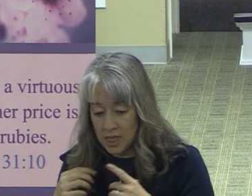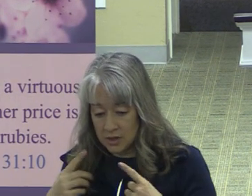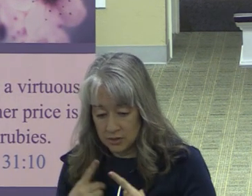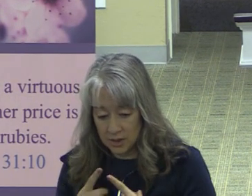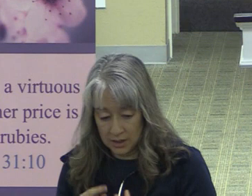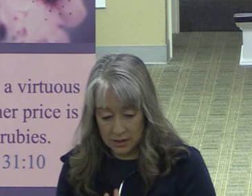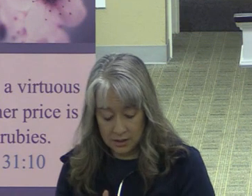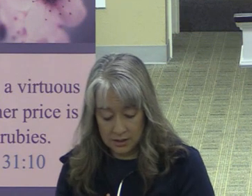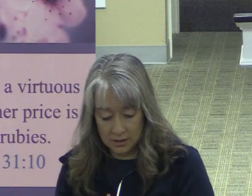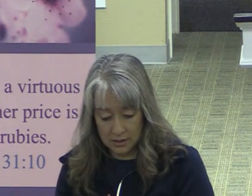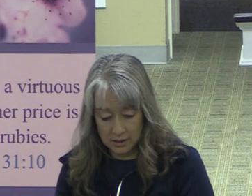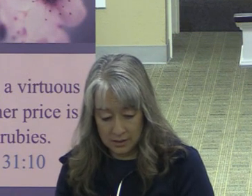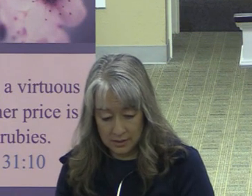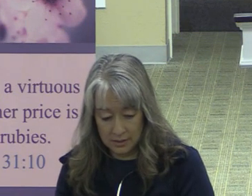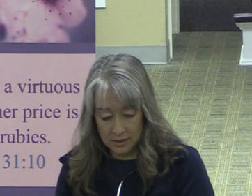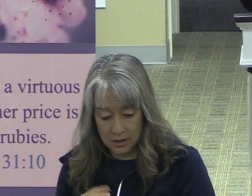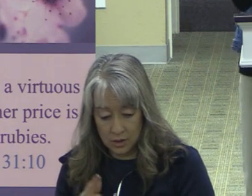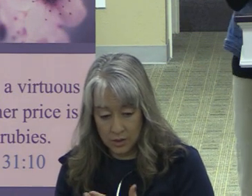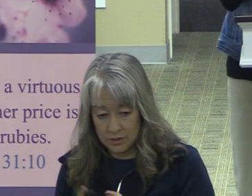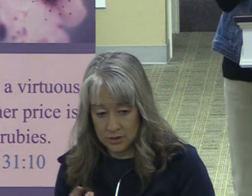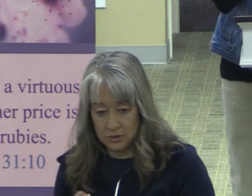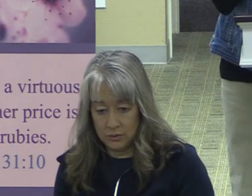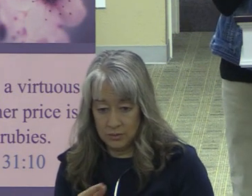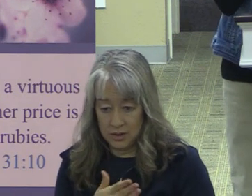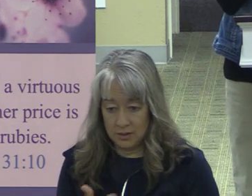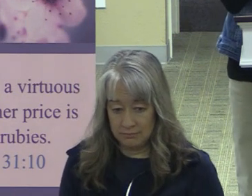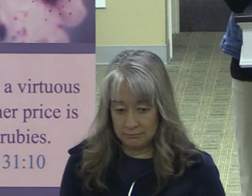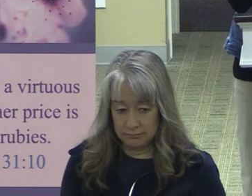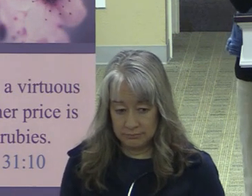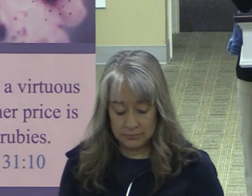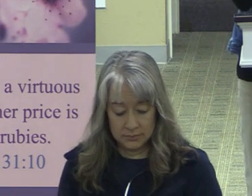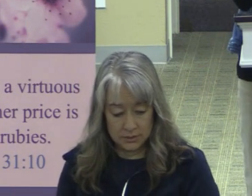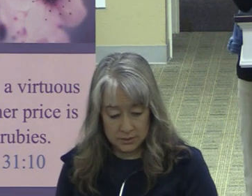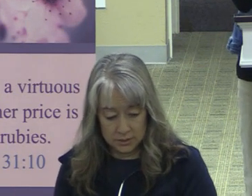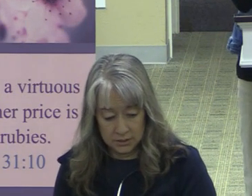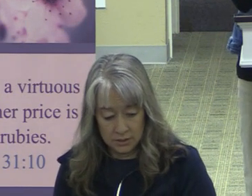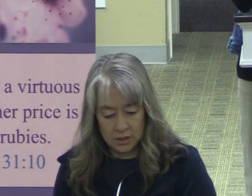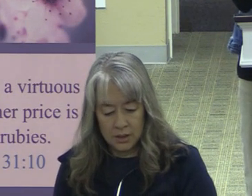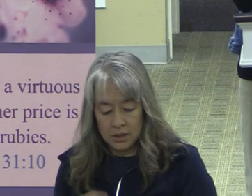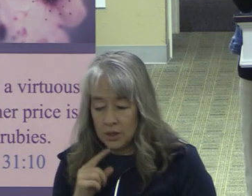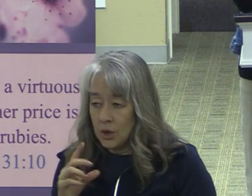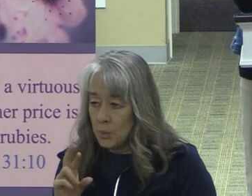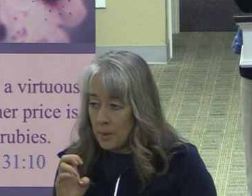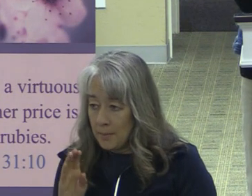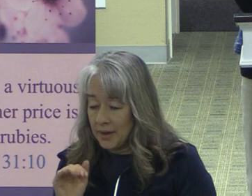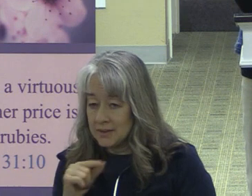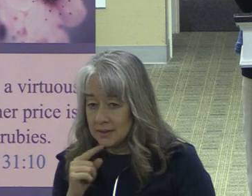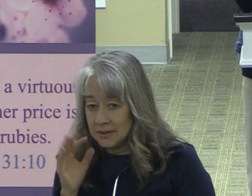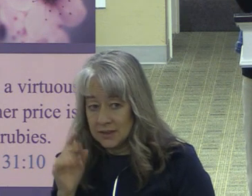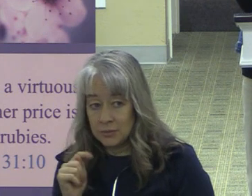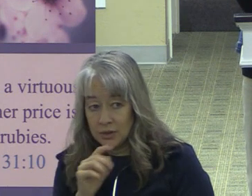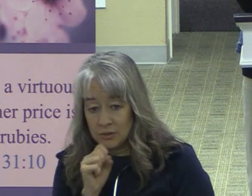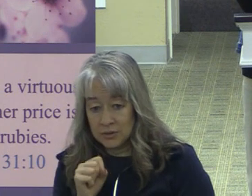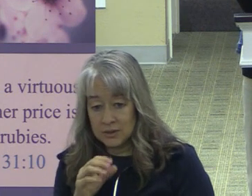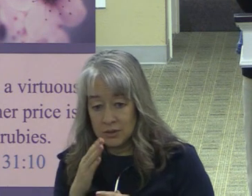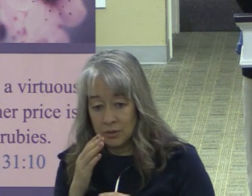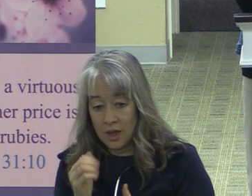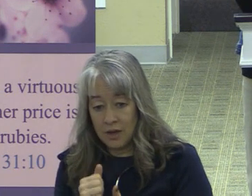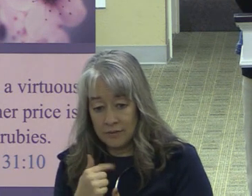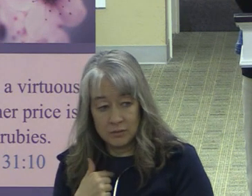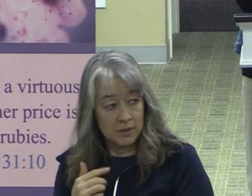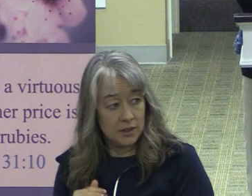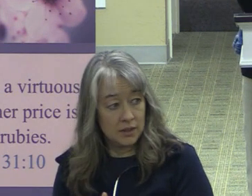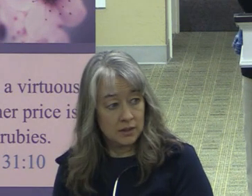dragon. And what do we do when we're there? And so Rebecca's testimony was just so helpful to